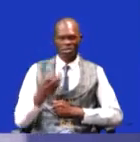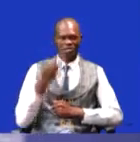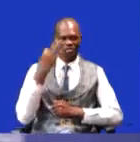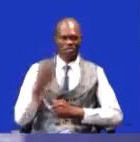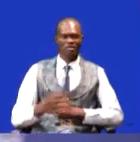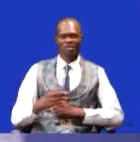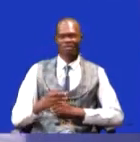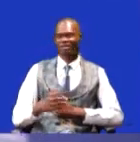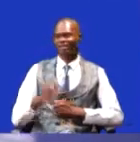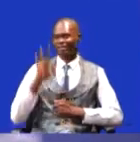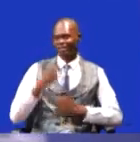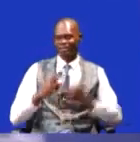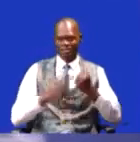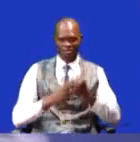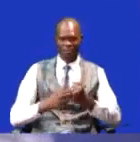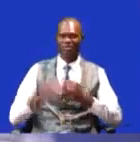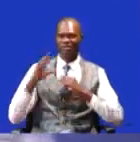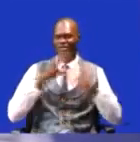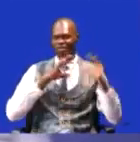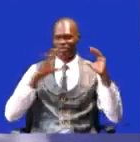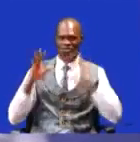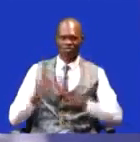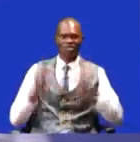1,337 complaints which you received,